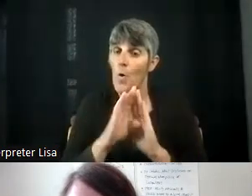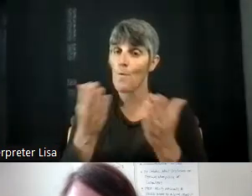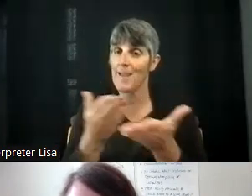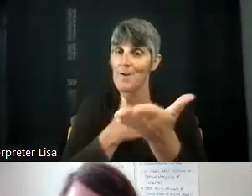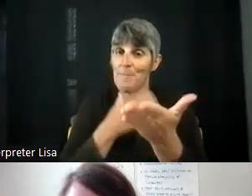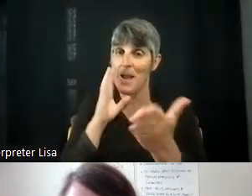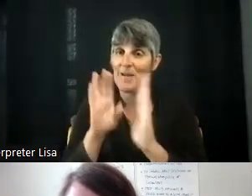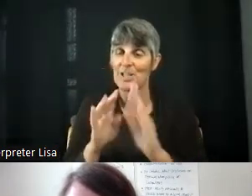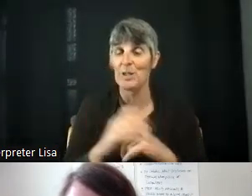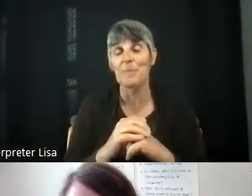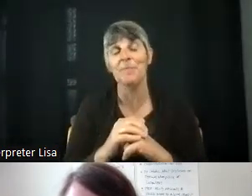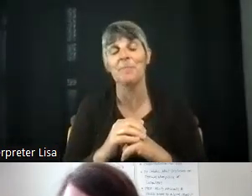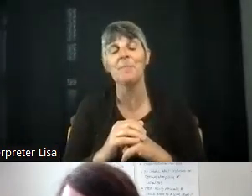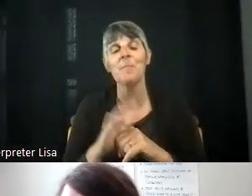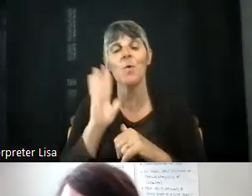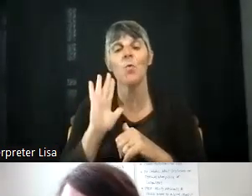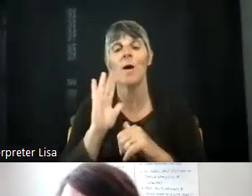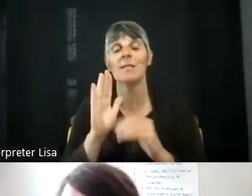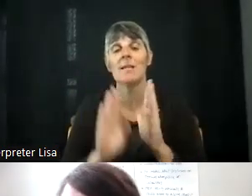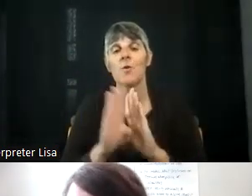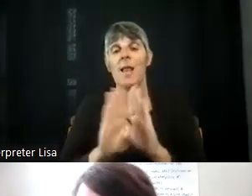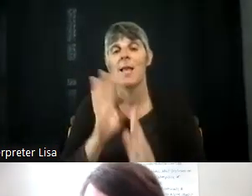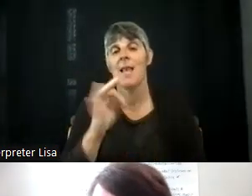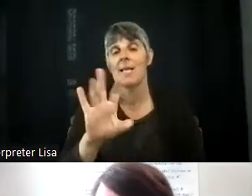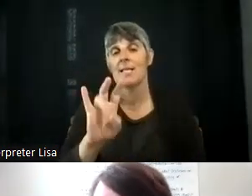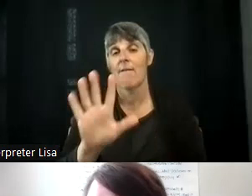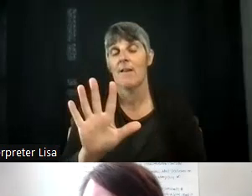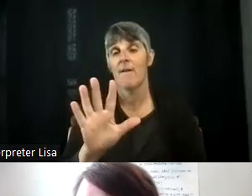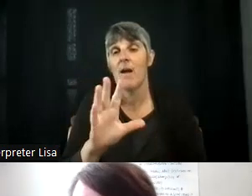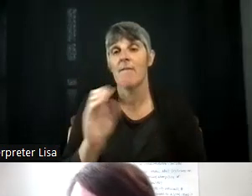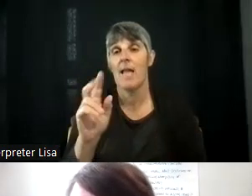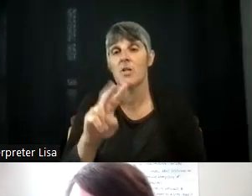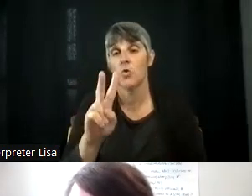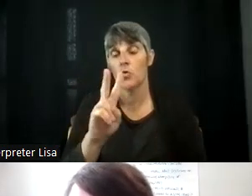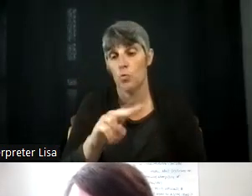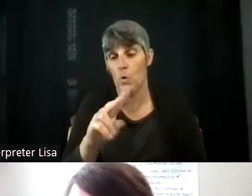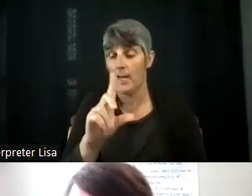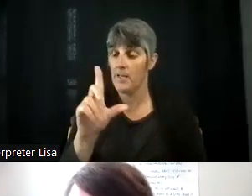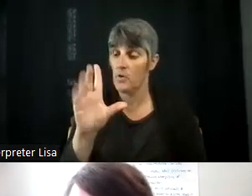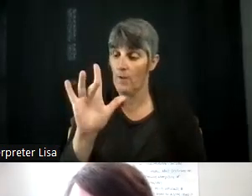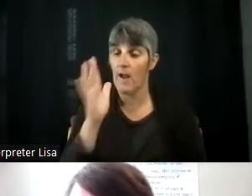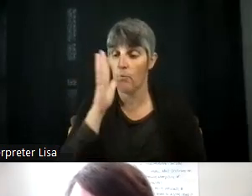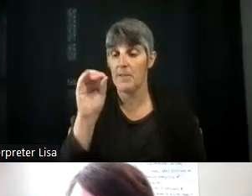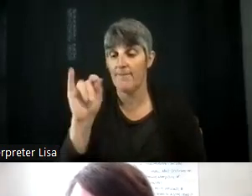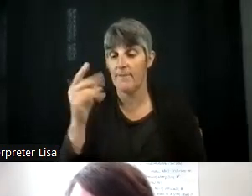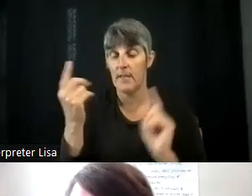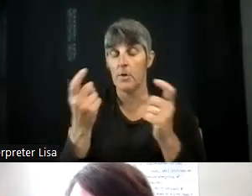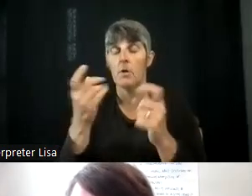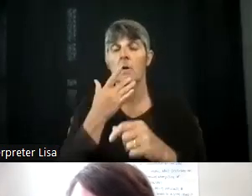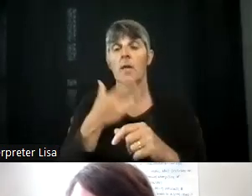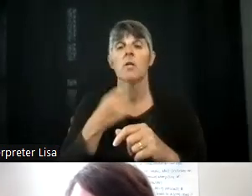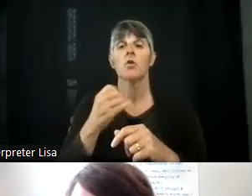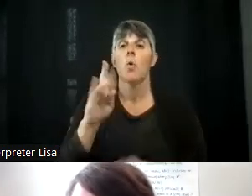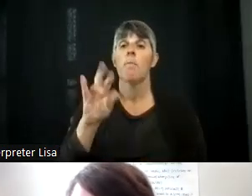picture. Was created in 1975, and 2025 is its 50th birthday. So Barbara and